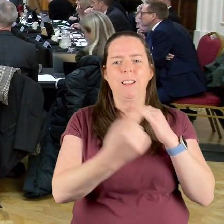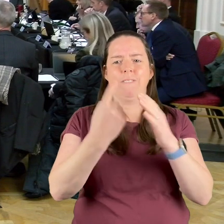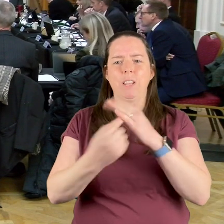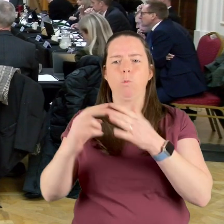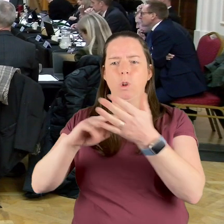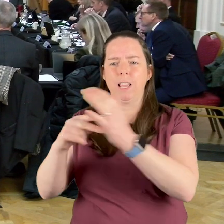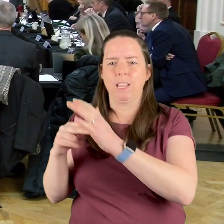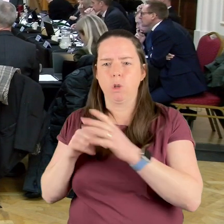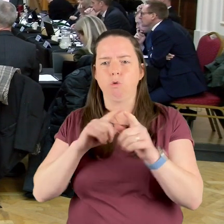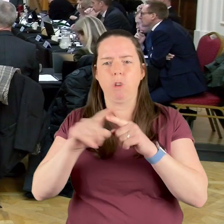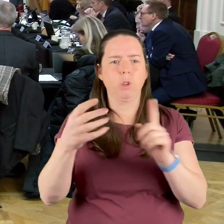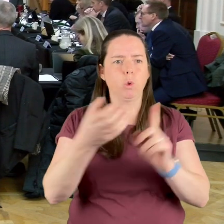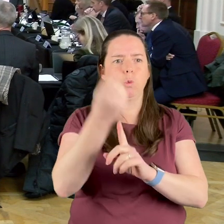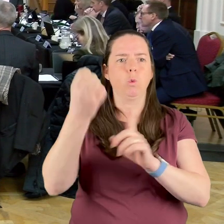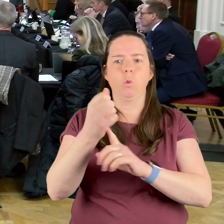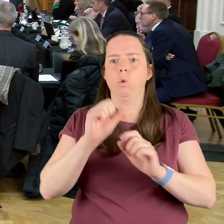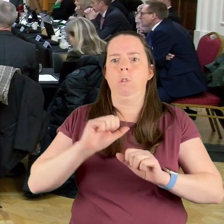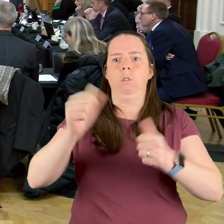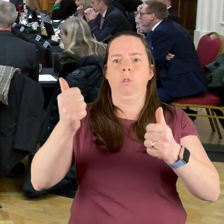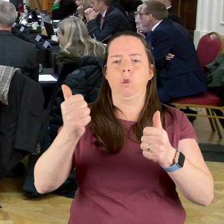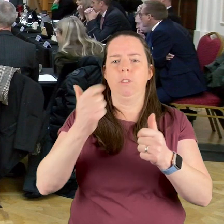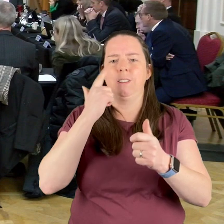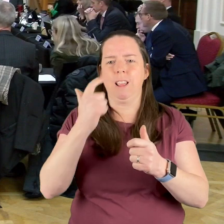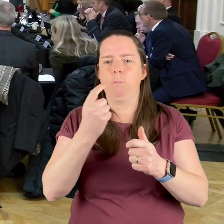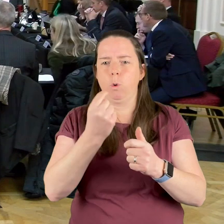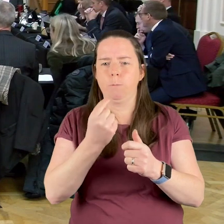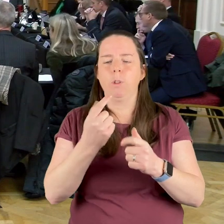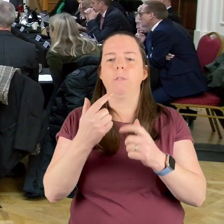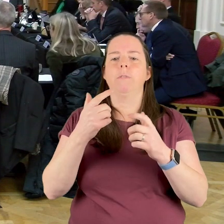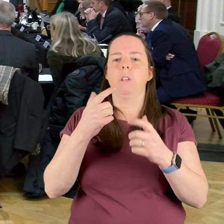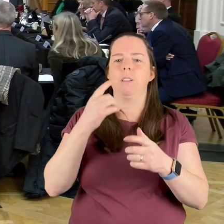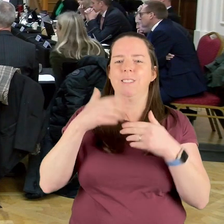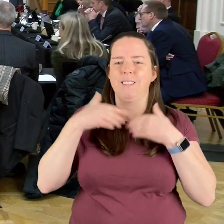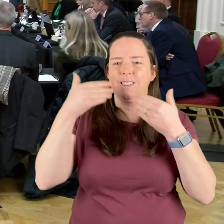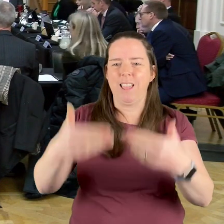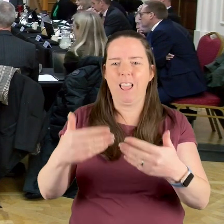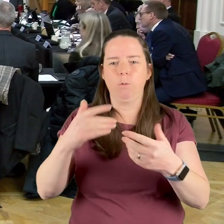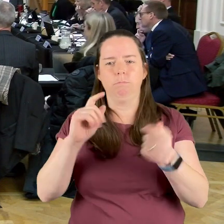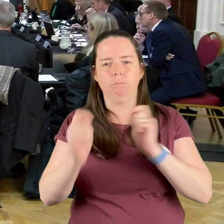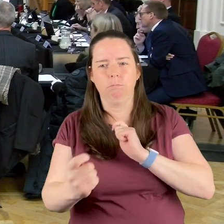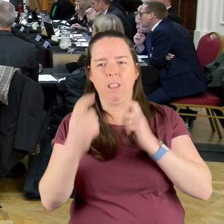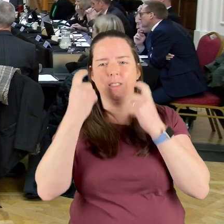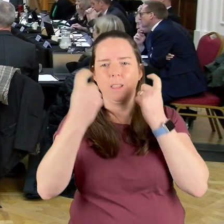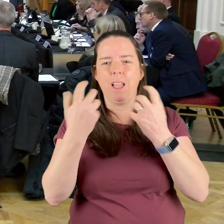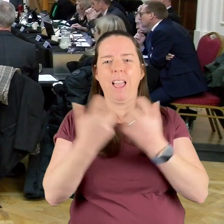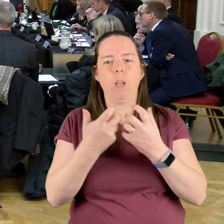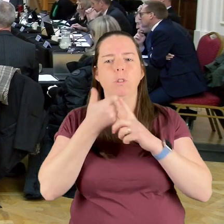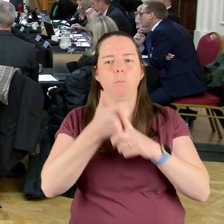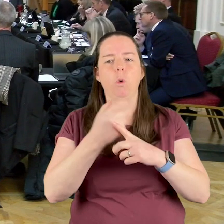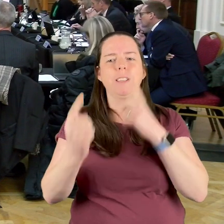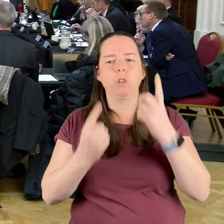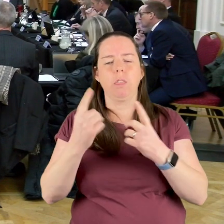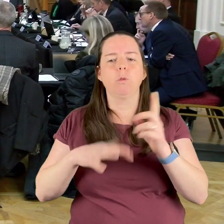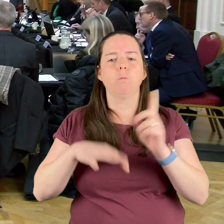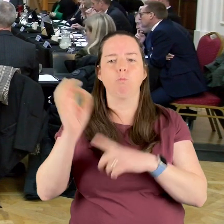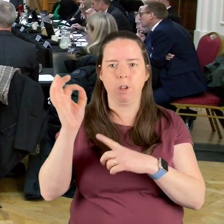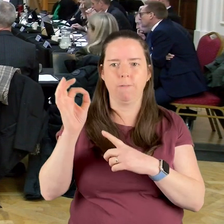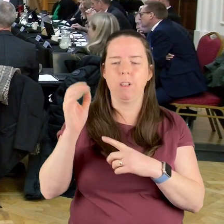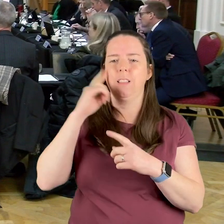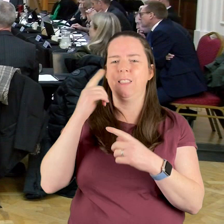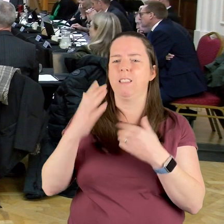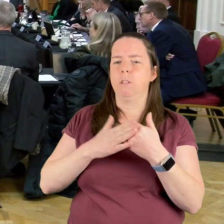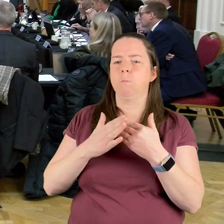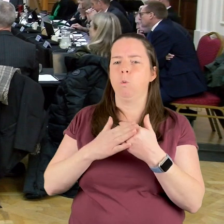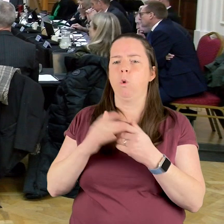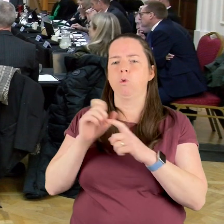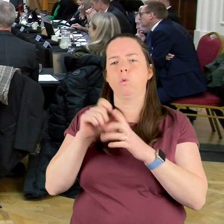of this year from kind of working as individual organisations and trying to be as good as we can be to now thinking more about how we can